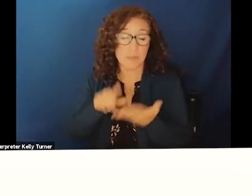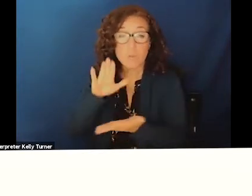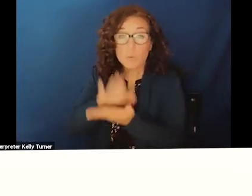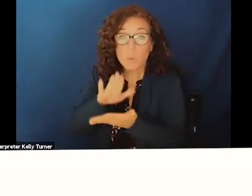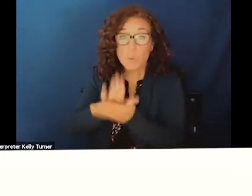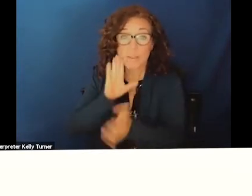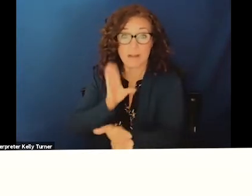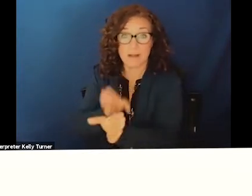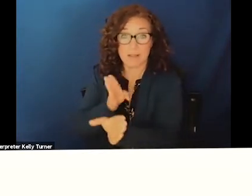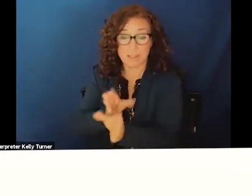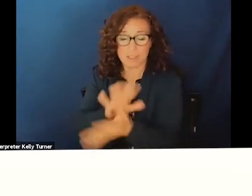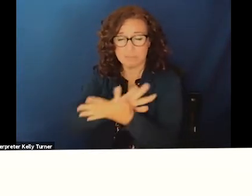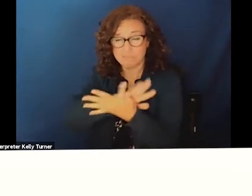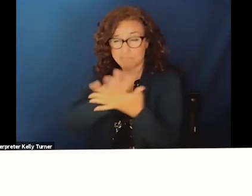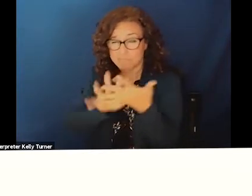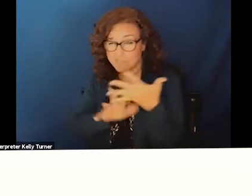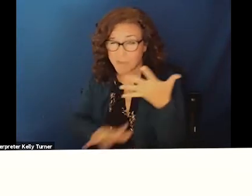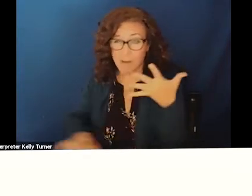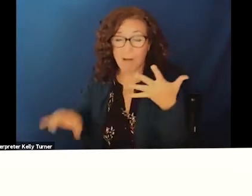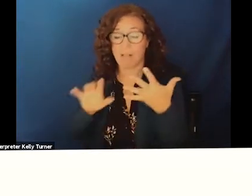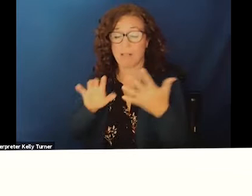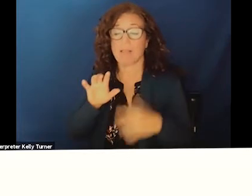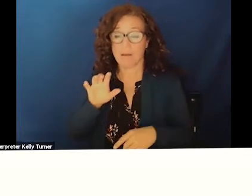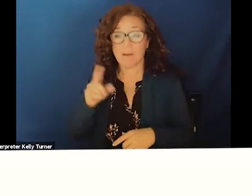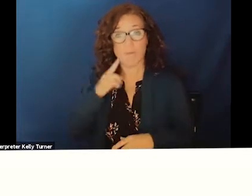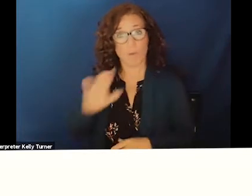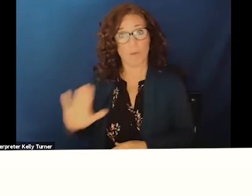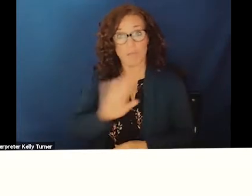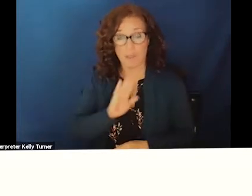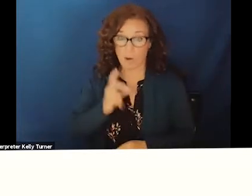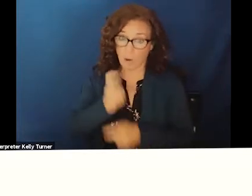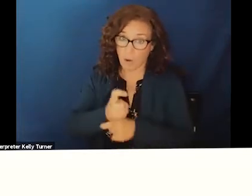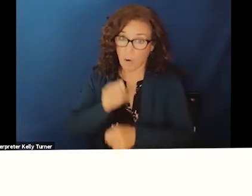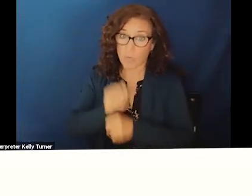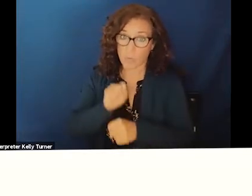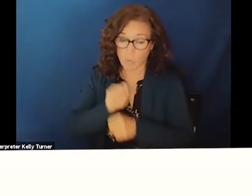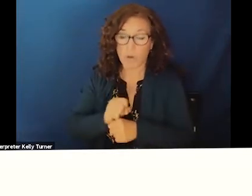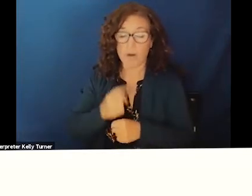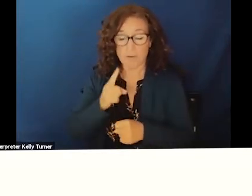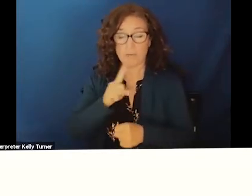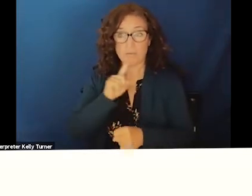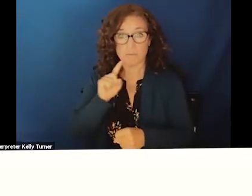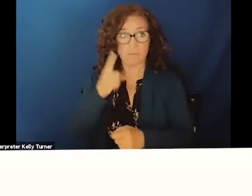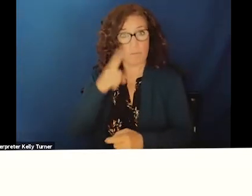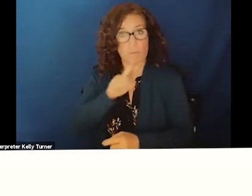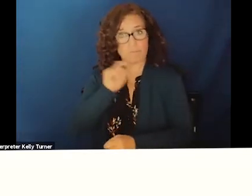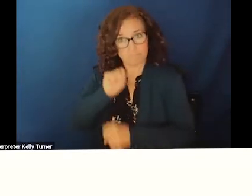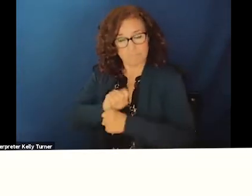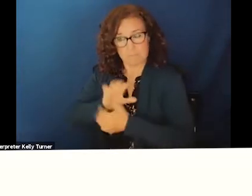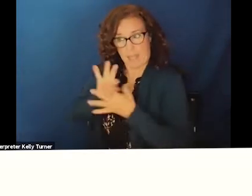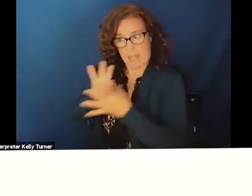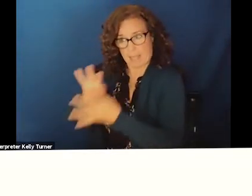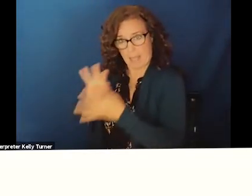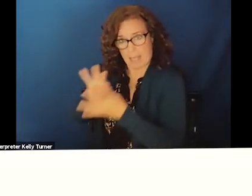named, for the work that they've done to try to engage with our students and their families.